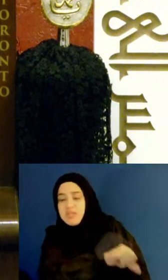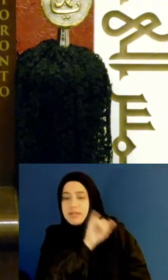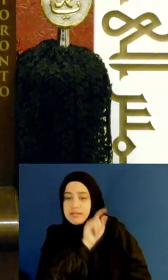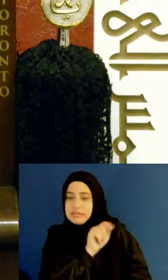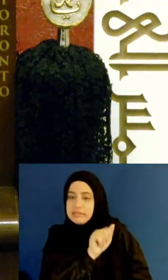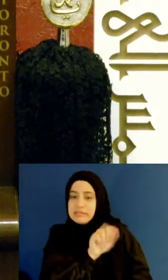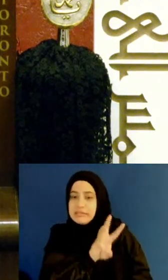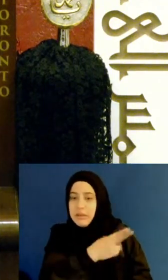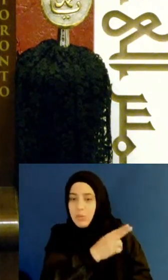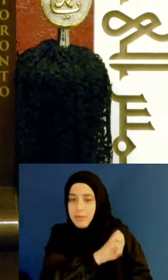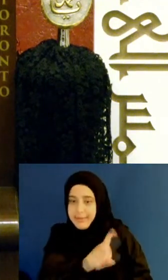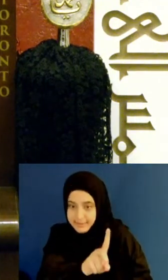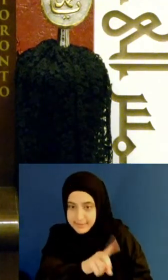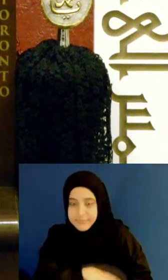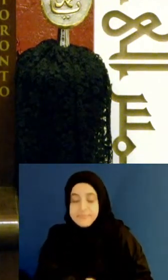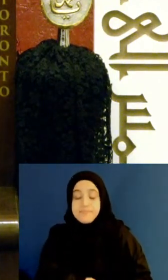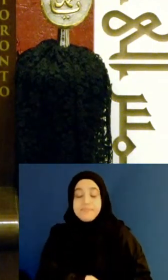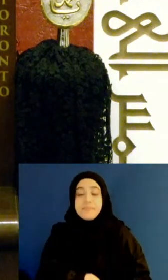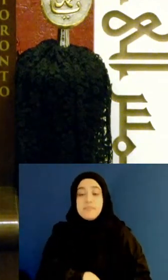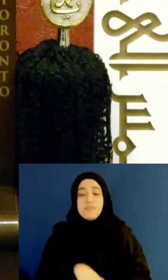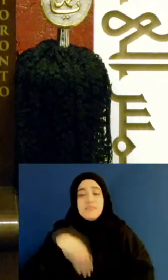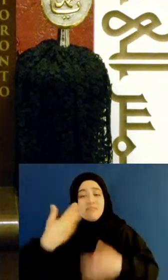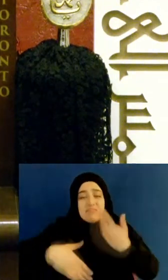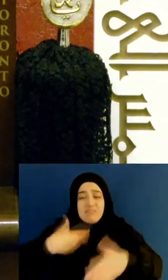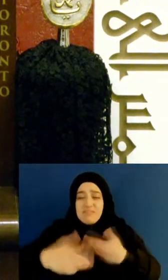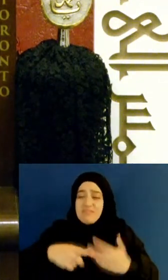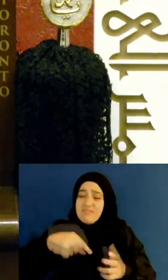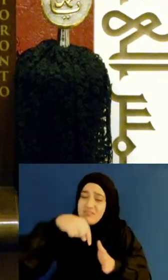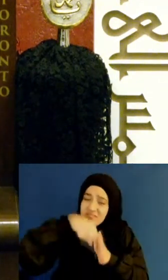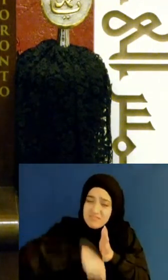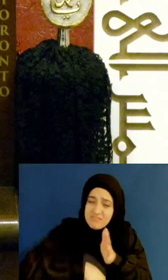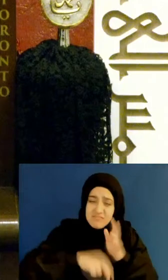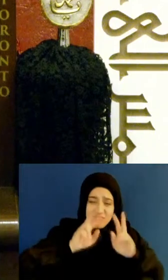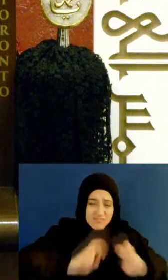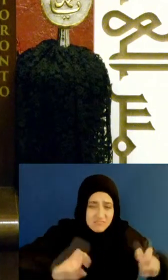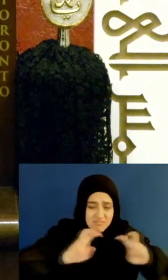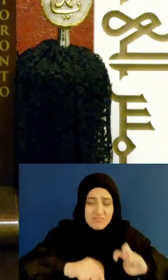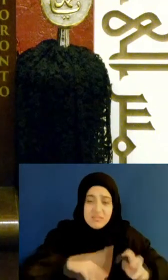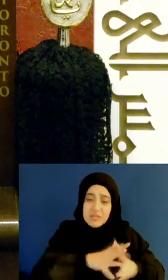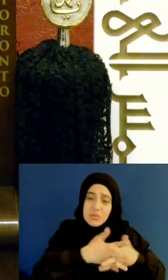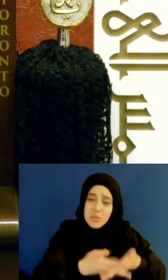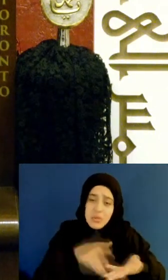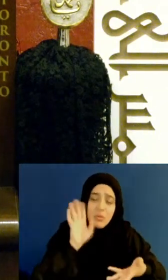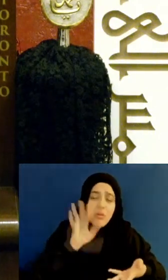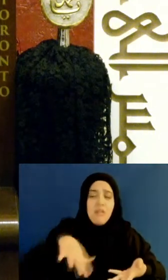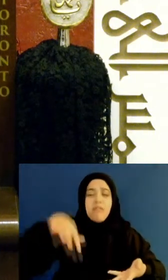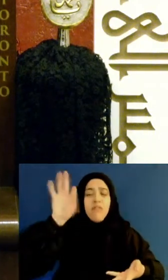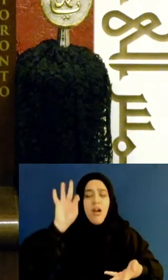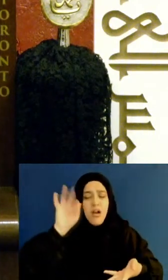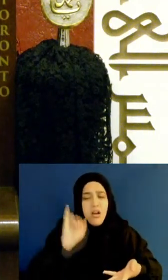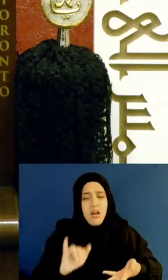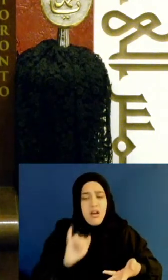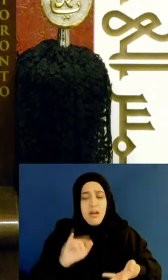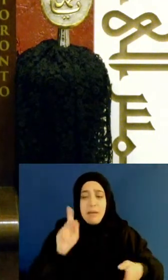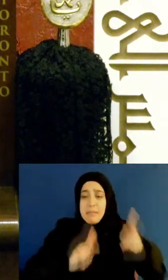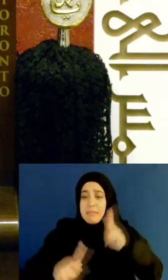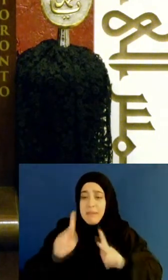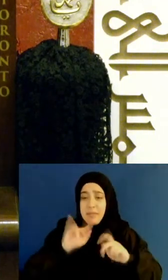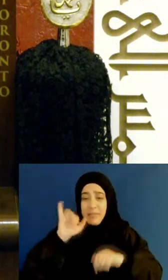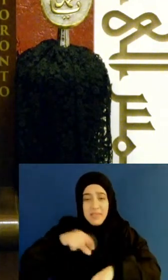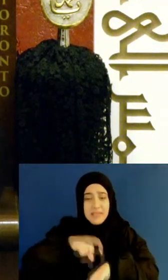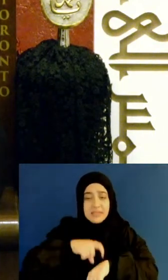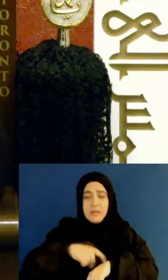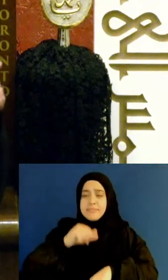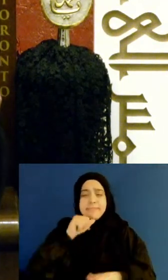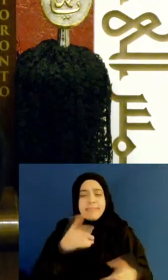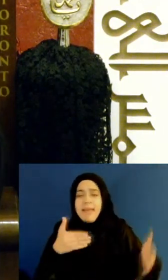Quran, you find that the people of the times were not really opposed on its own to the concept of the oneness of God. It